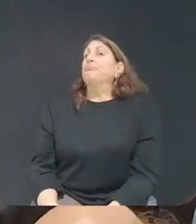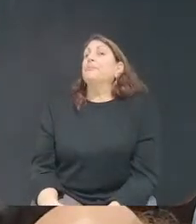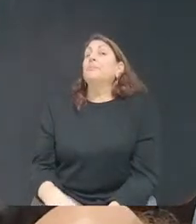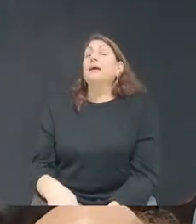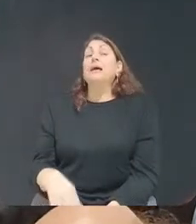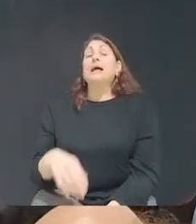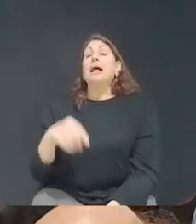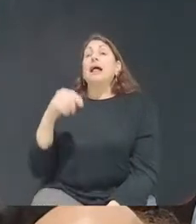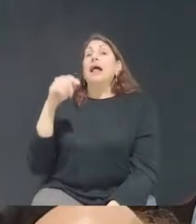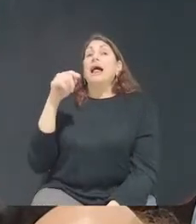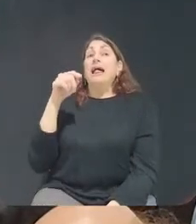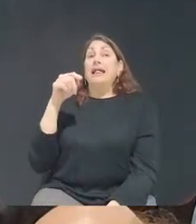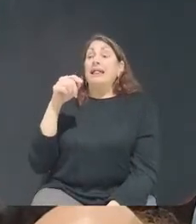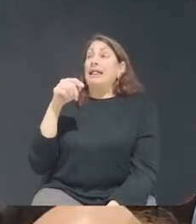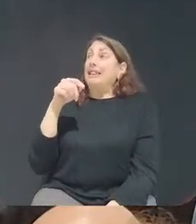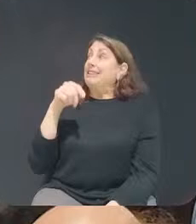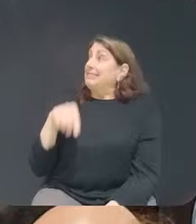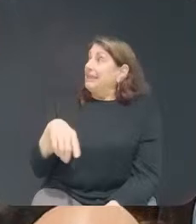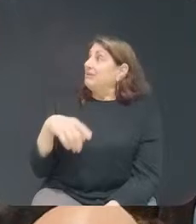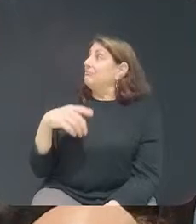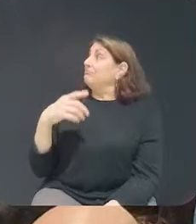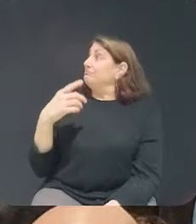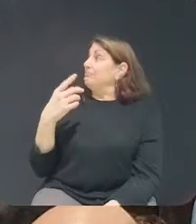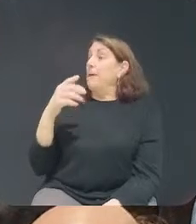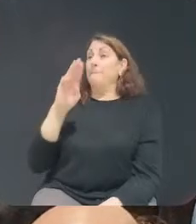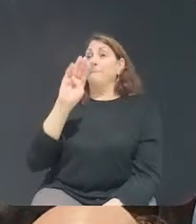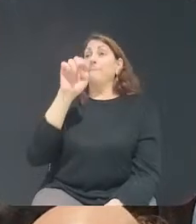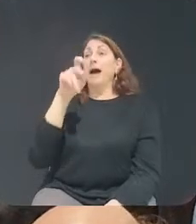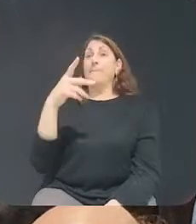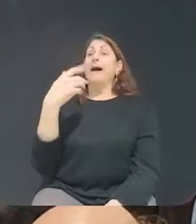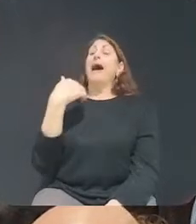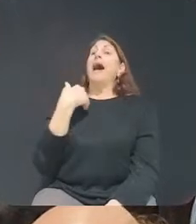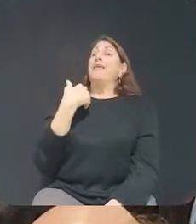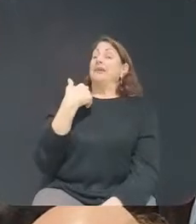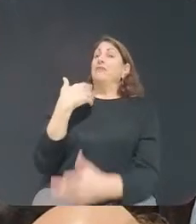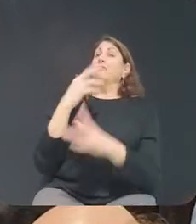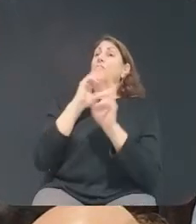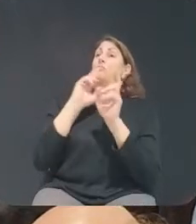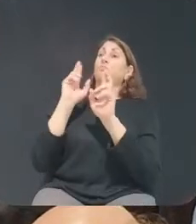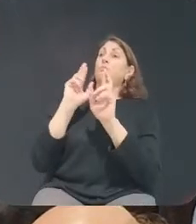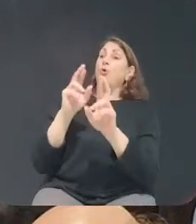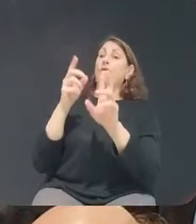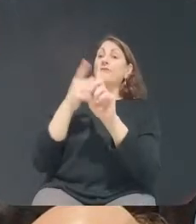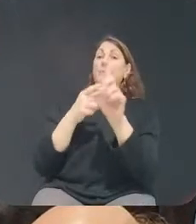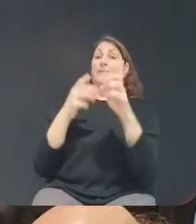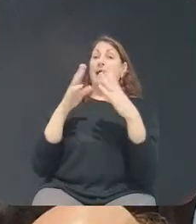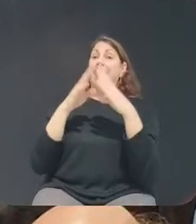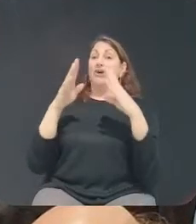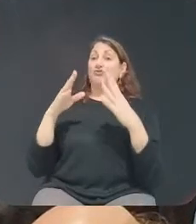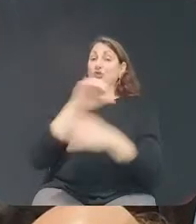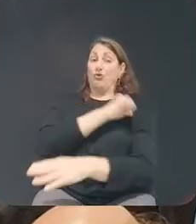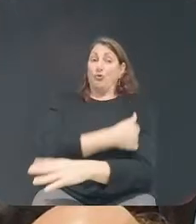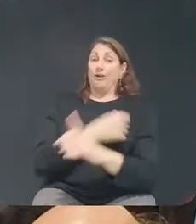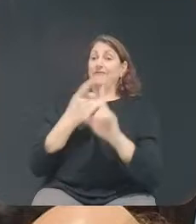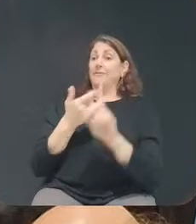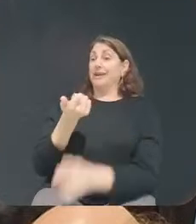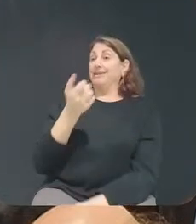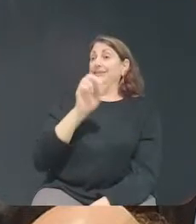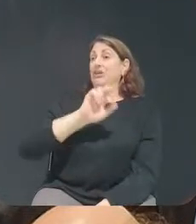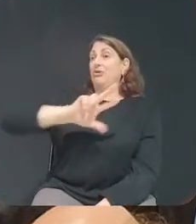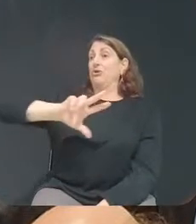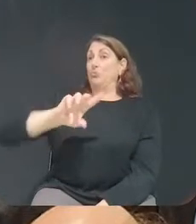This map came with a report by the Housing Authority in 1941 and the survey they did of shacks, along with